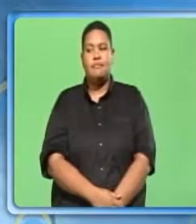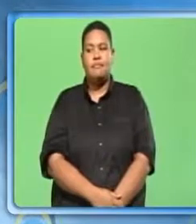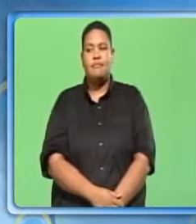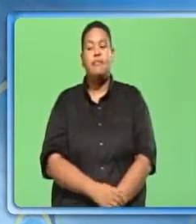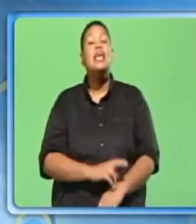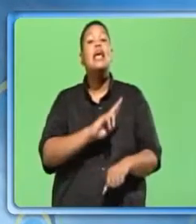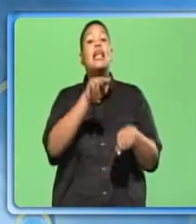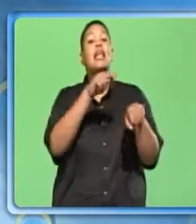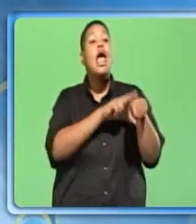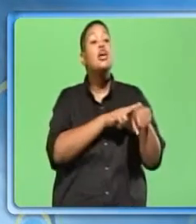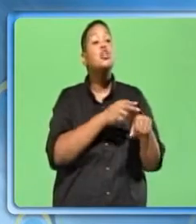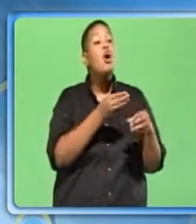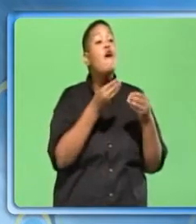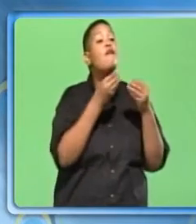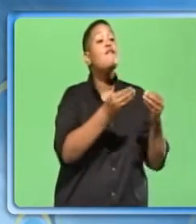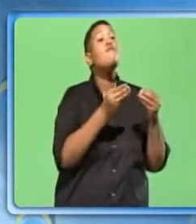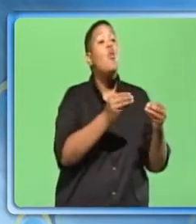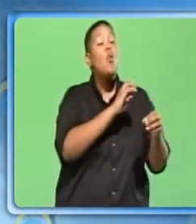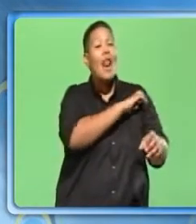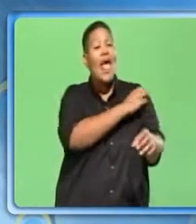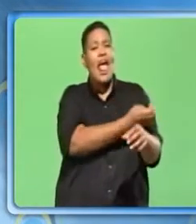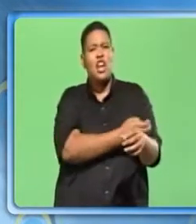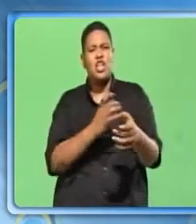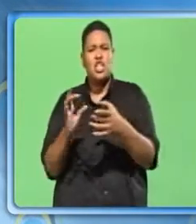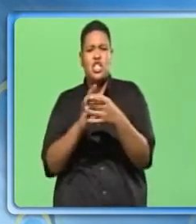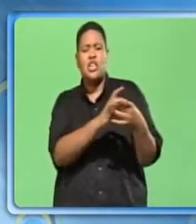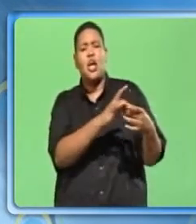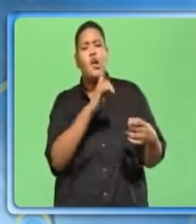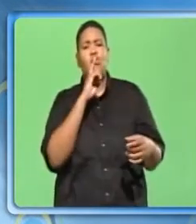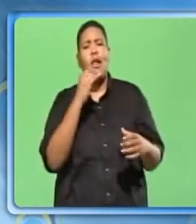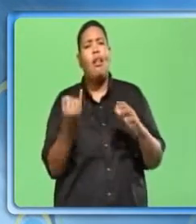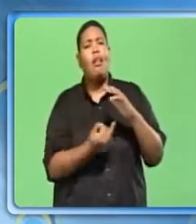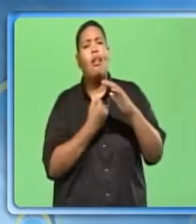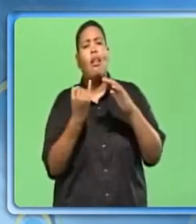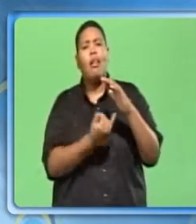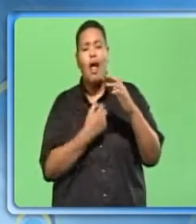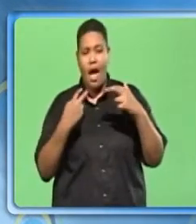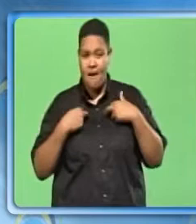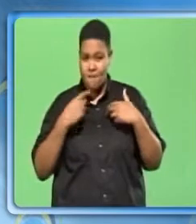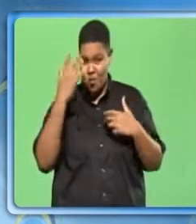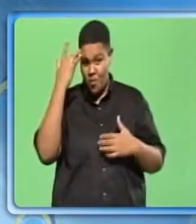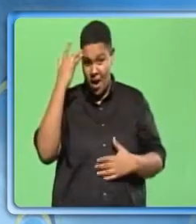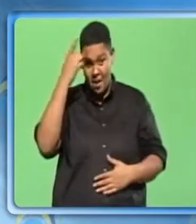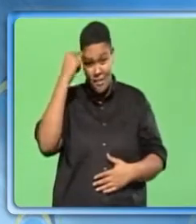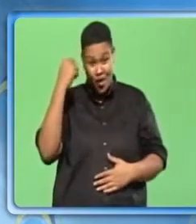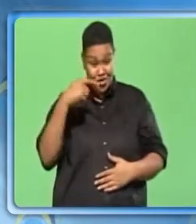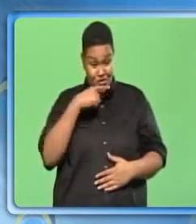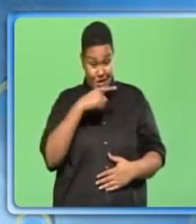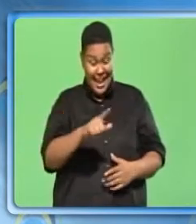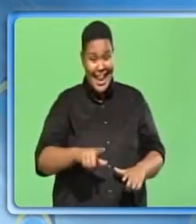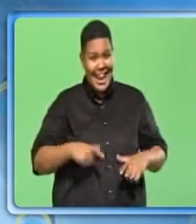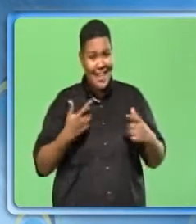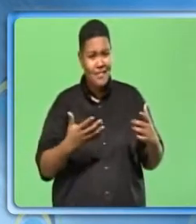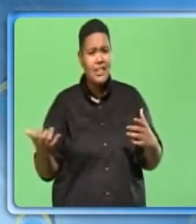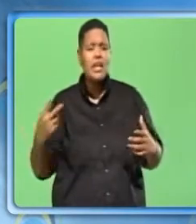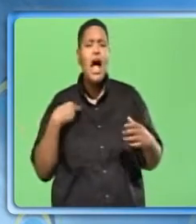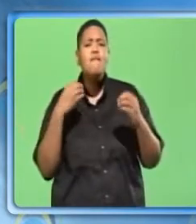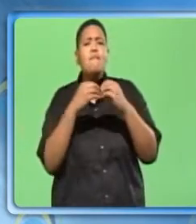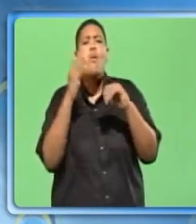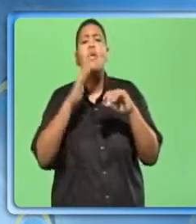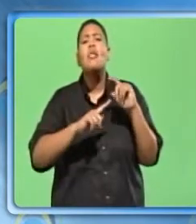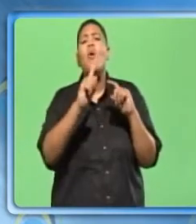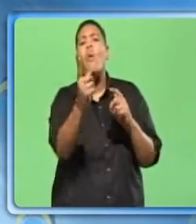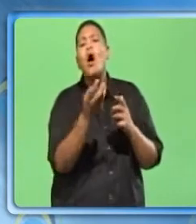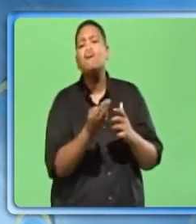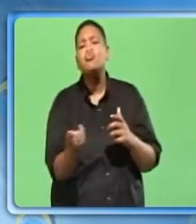In nature, food energy chains rarely exist in isolation because organisms usually have more than one source